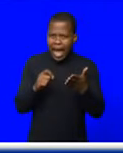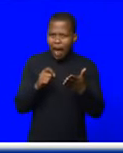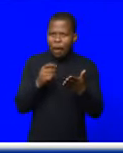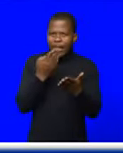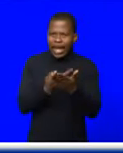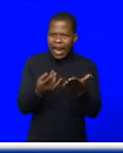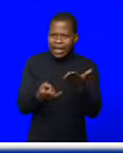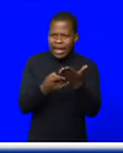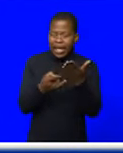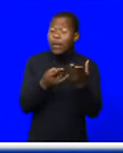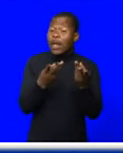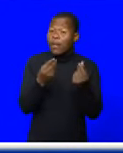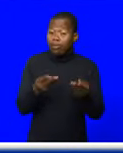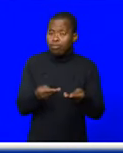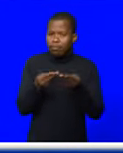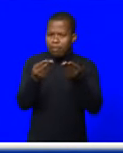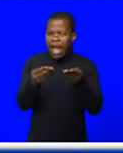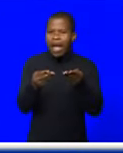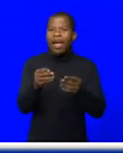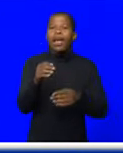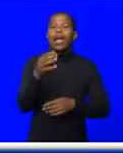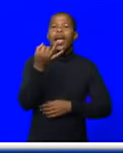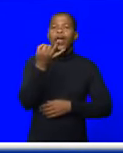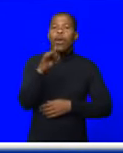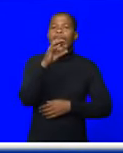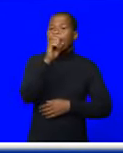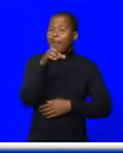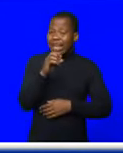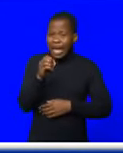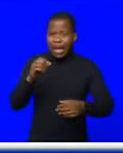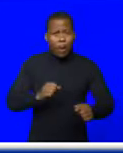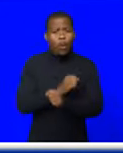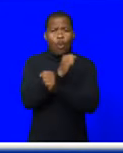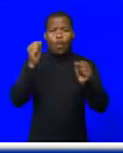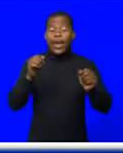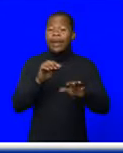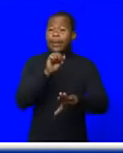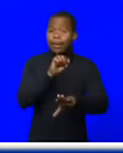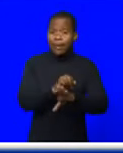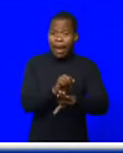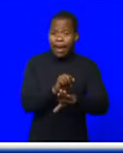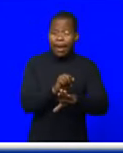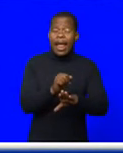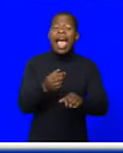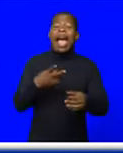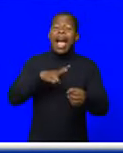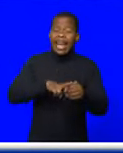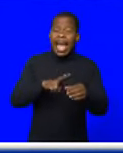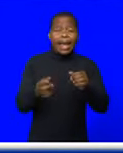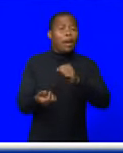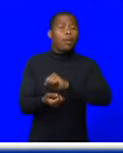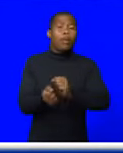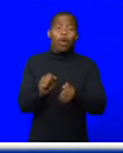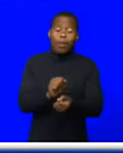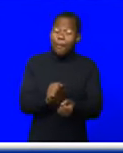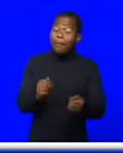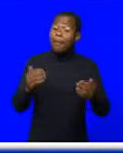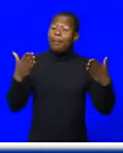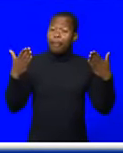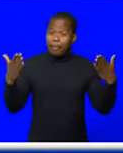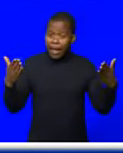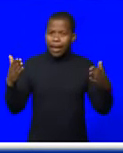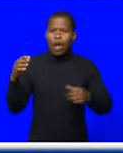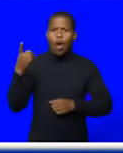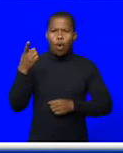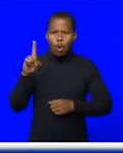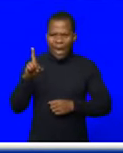Into the card. One of the causes for the low success rate is the poor business plans presented by